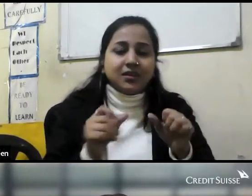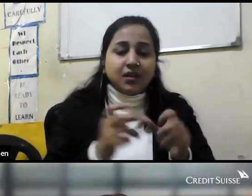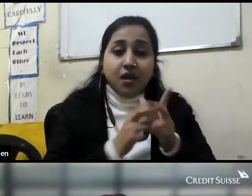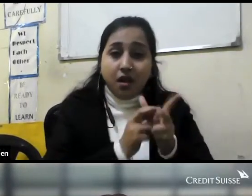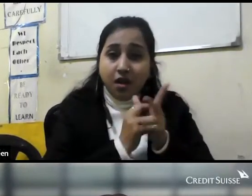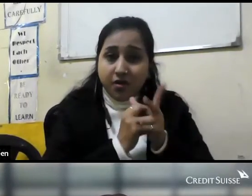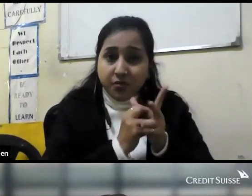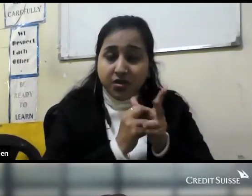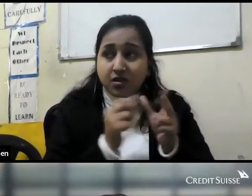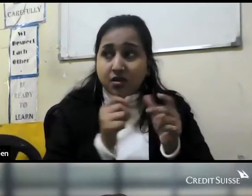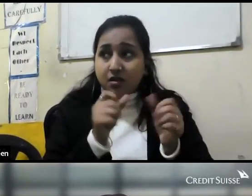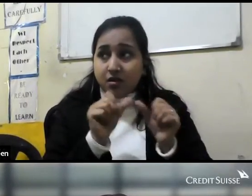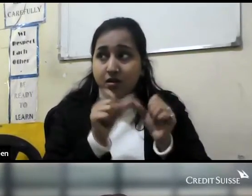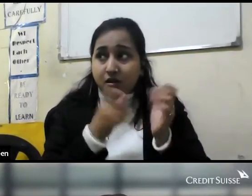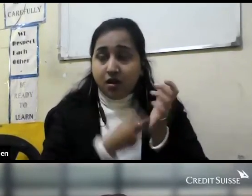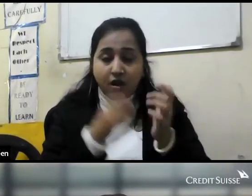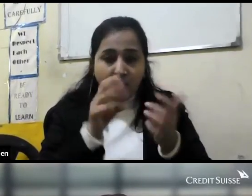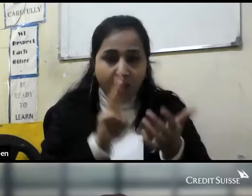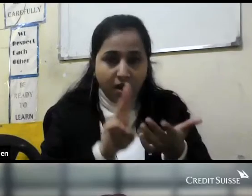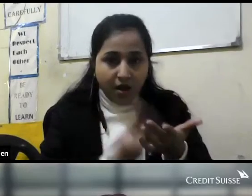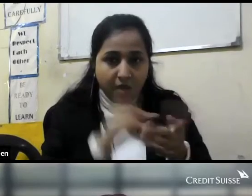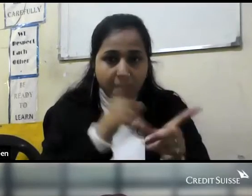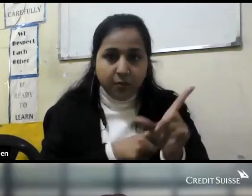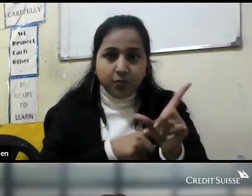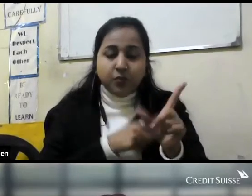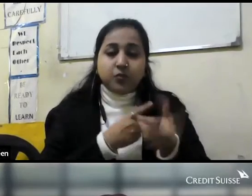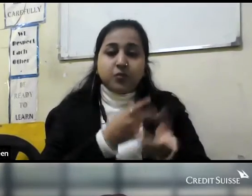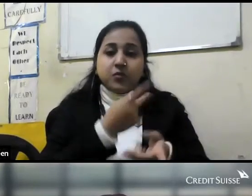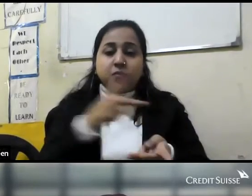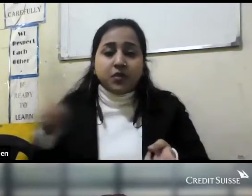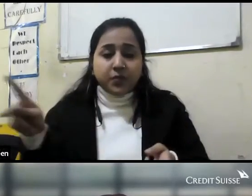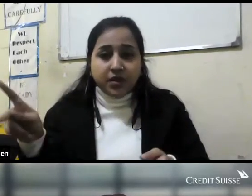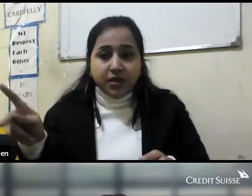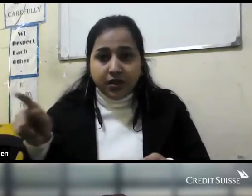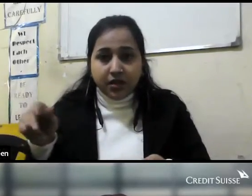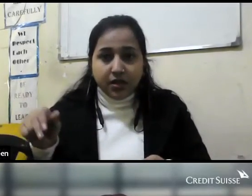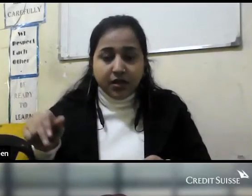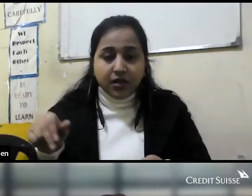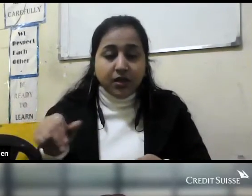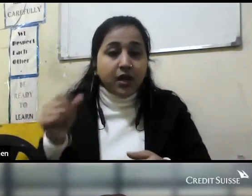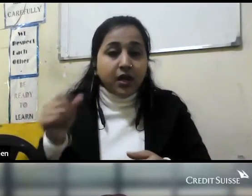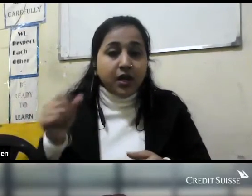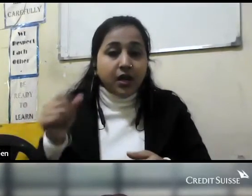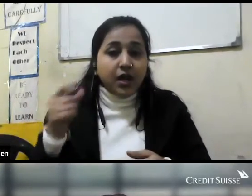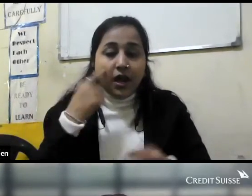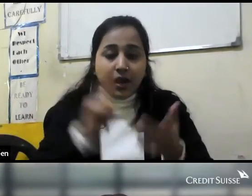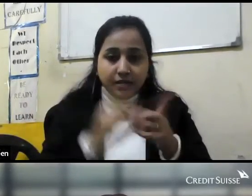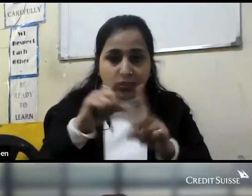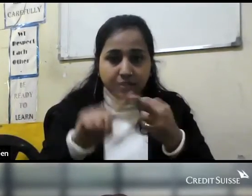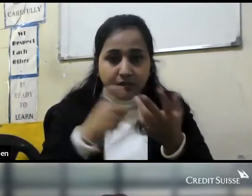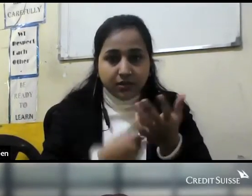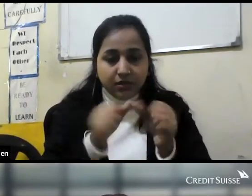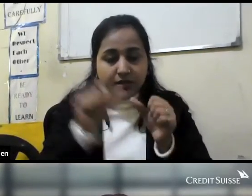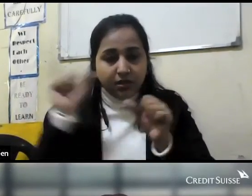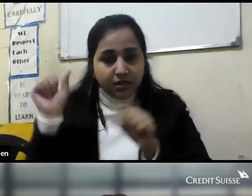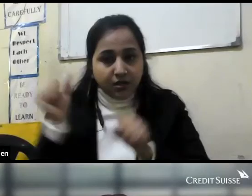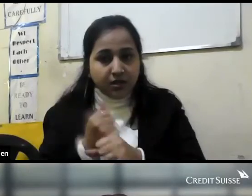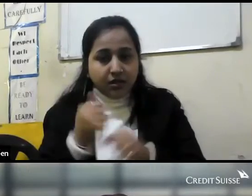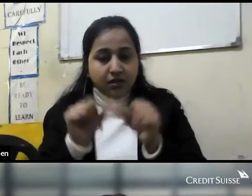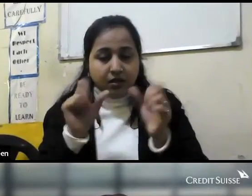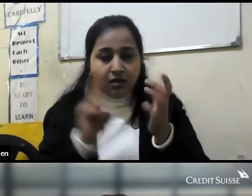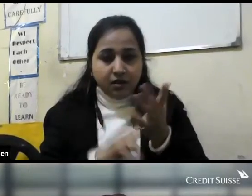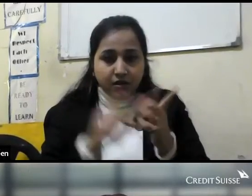a Pune center, launched during Indira Gandhi's time, 1974, and nothing was done after that. There were